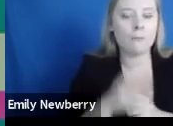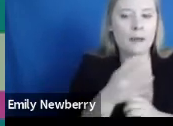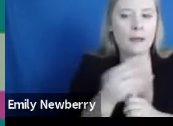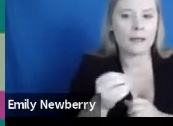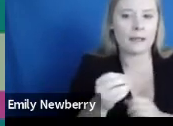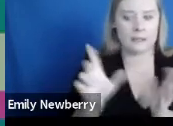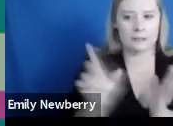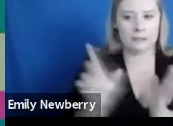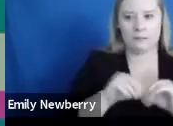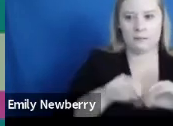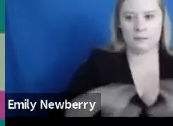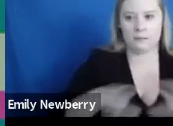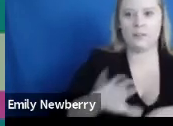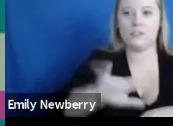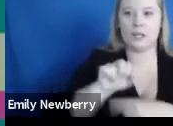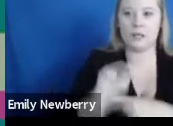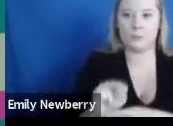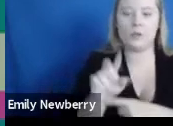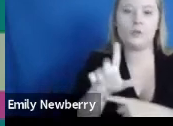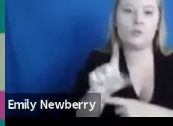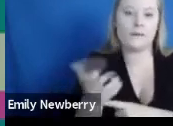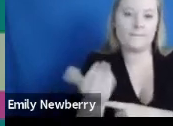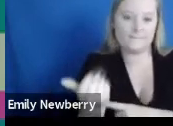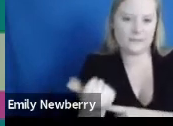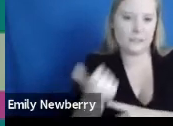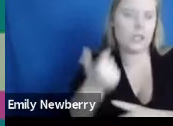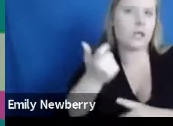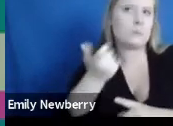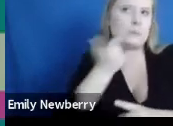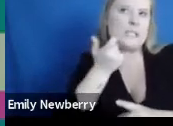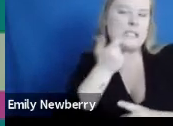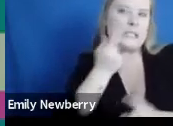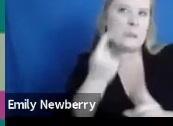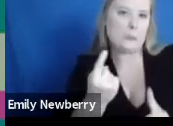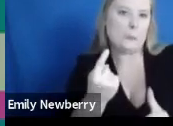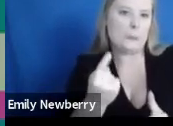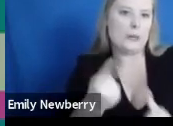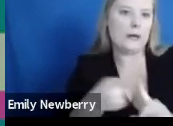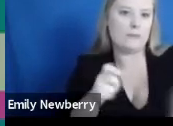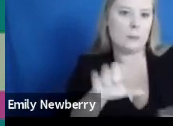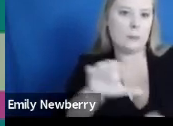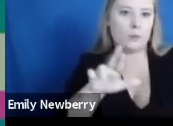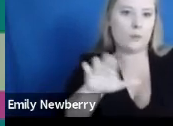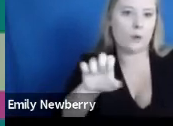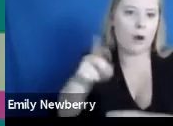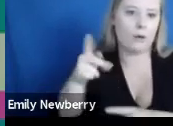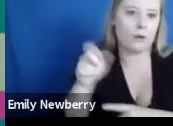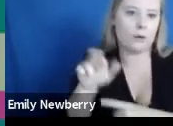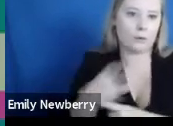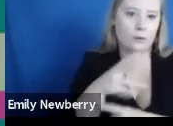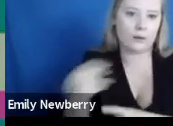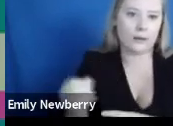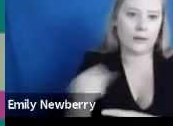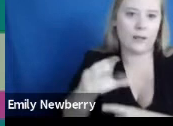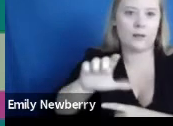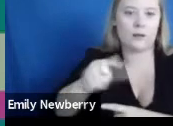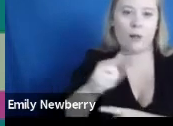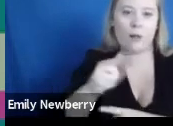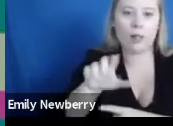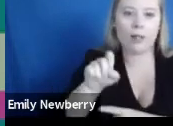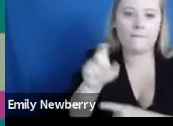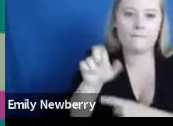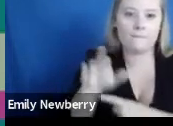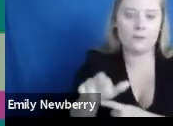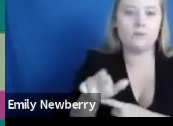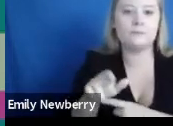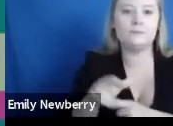January 2015. There's been a more recent one by Crocker and Glover with BLM. But the idea of